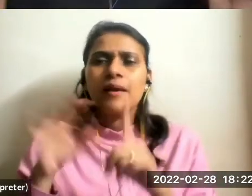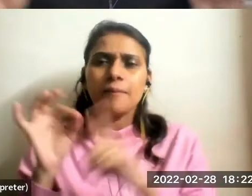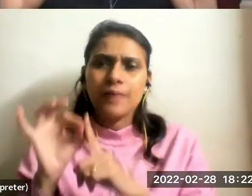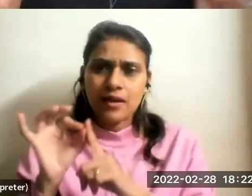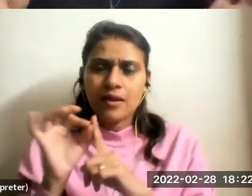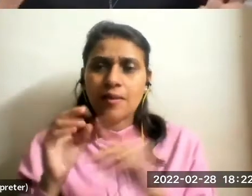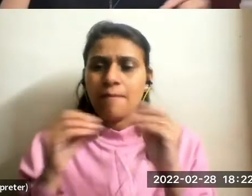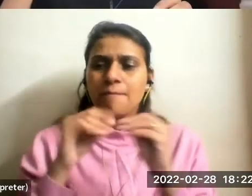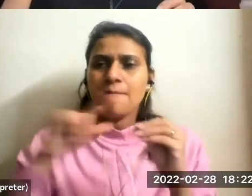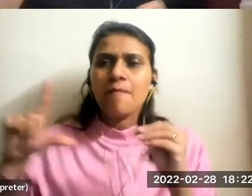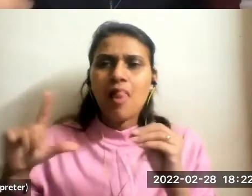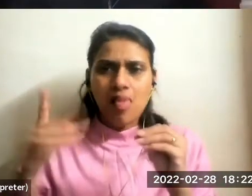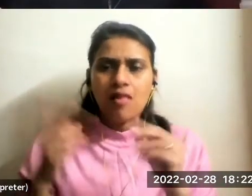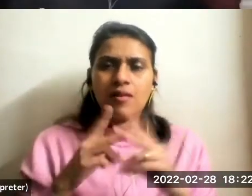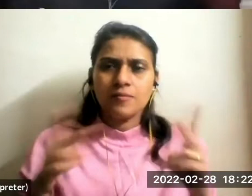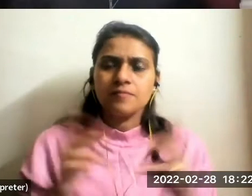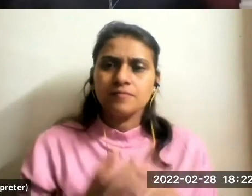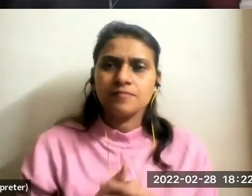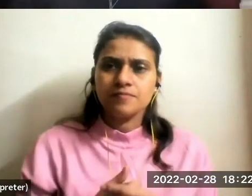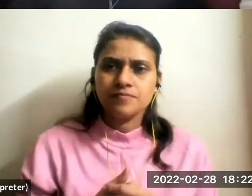like algorithmic fairness and so on.